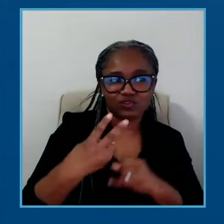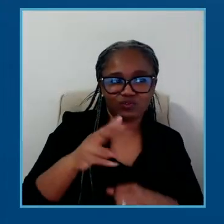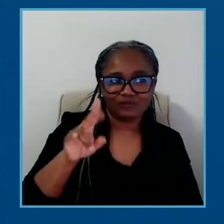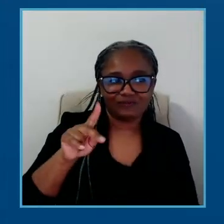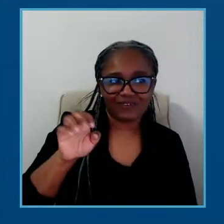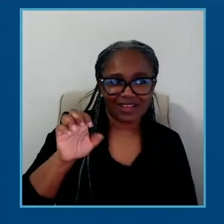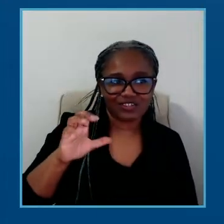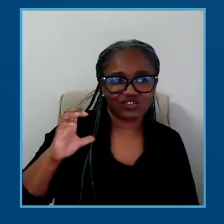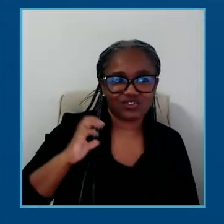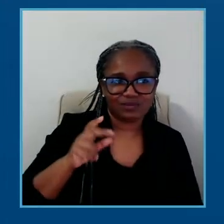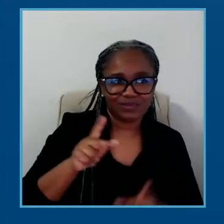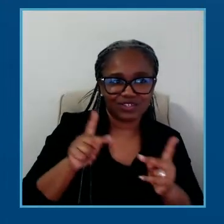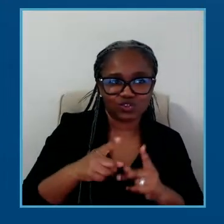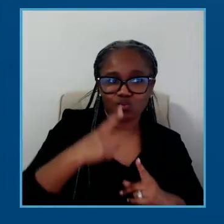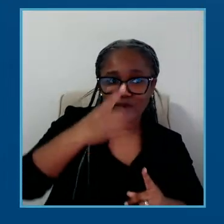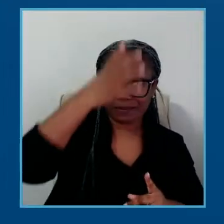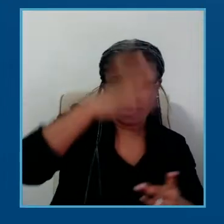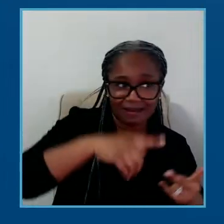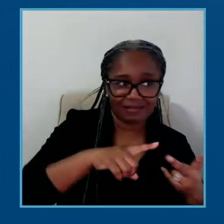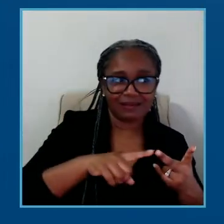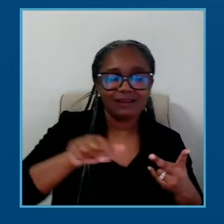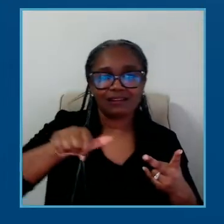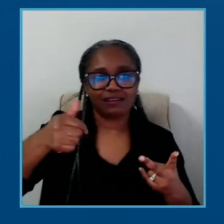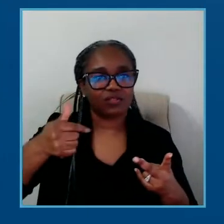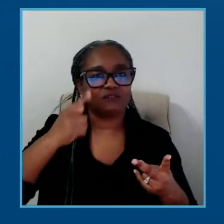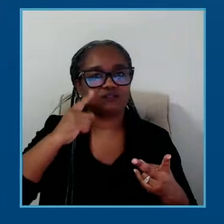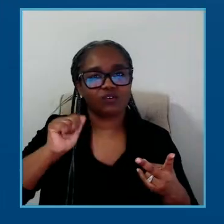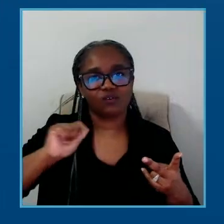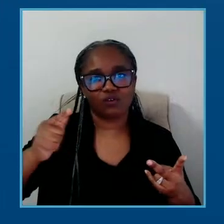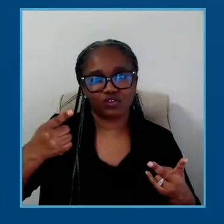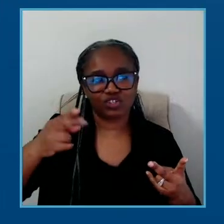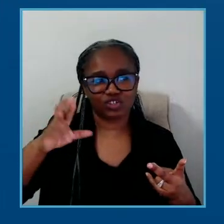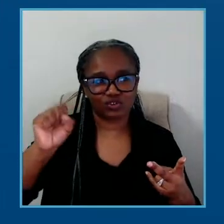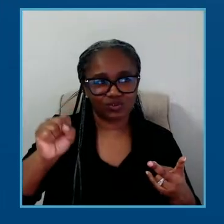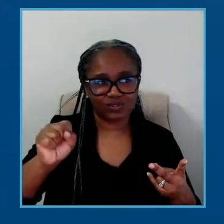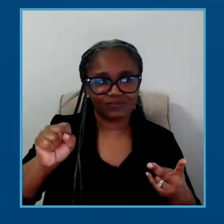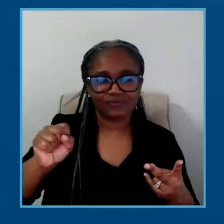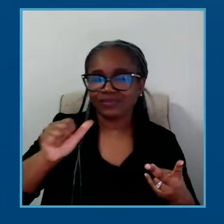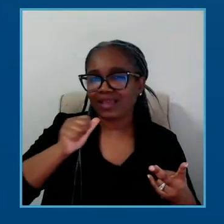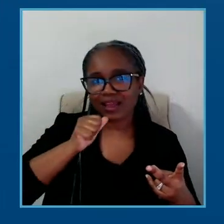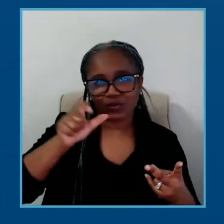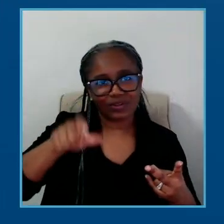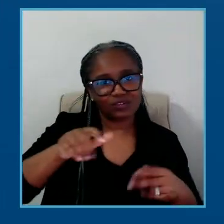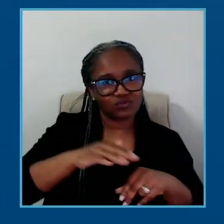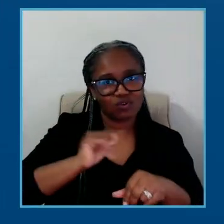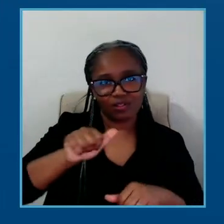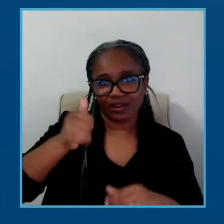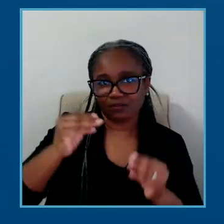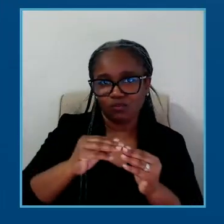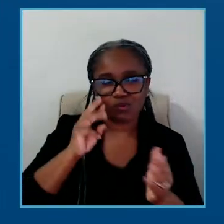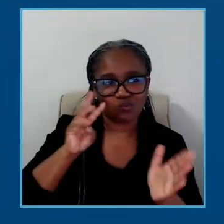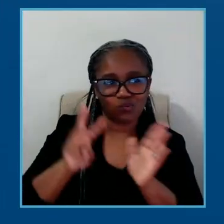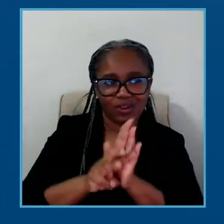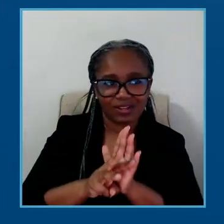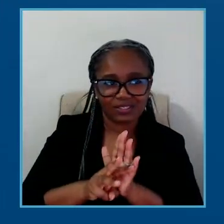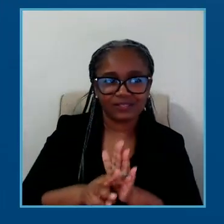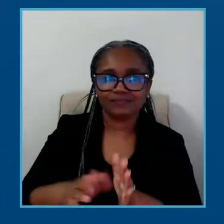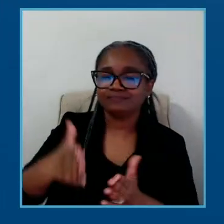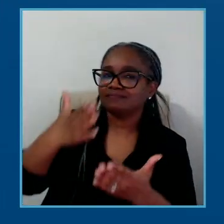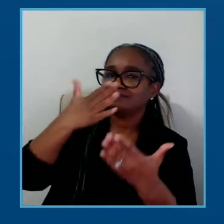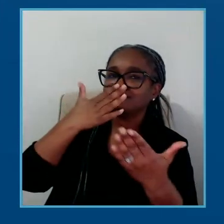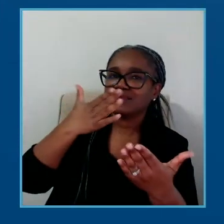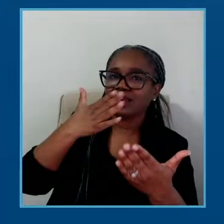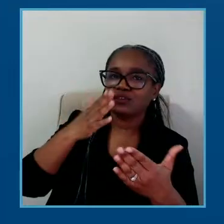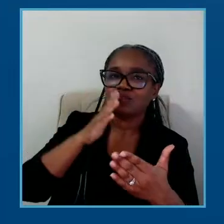In summary, at its February 1st, 2025 meeting, the DNC mistakenly treated 2 separate